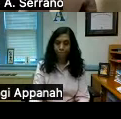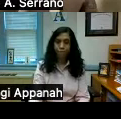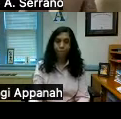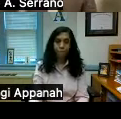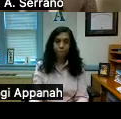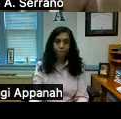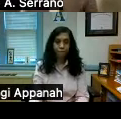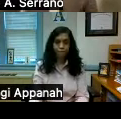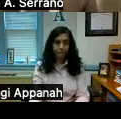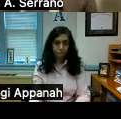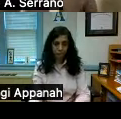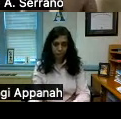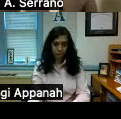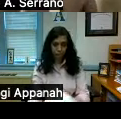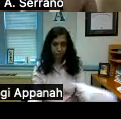Great.